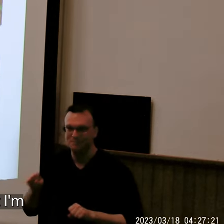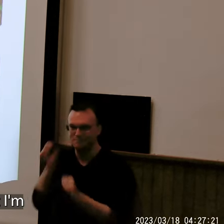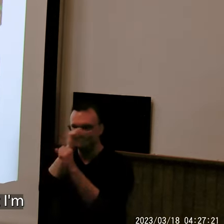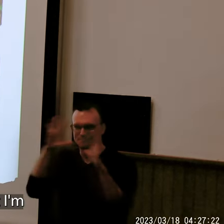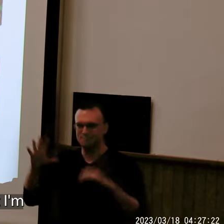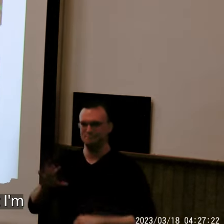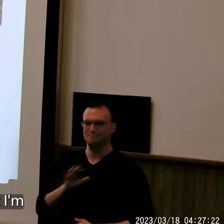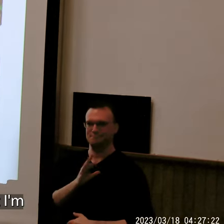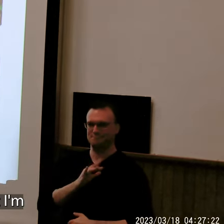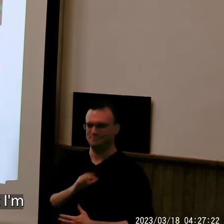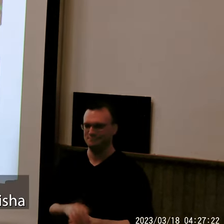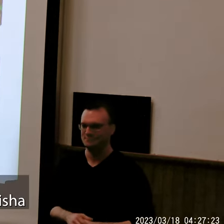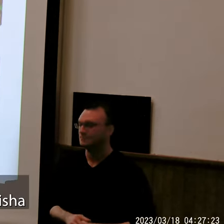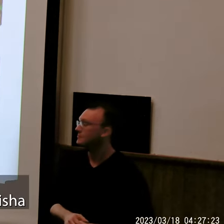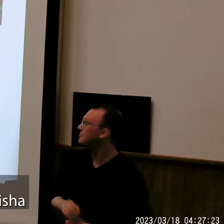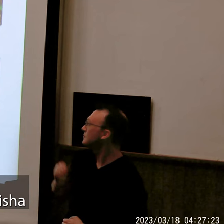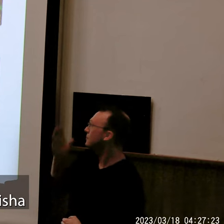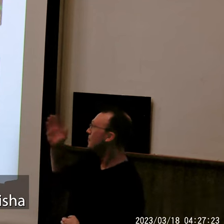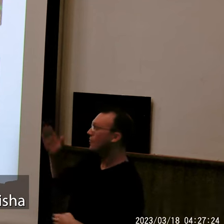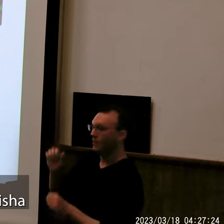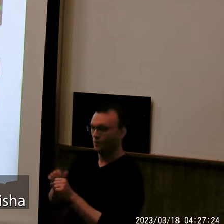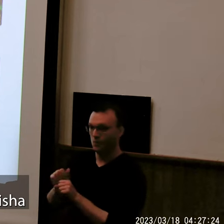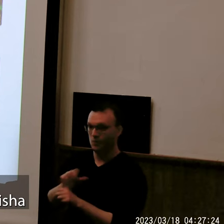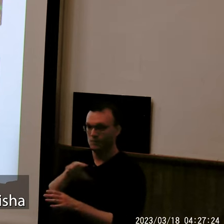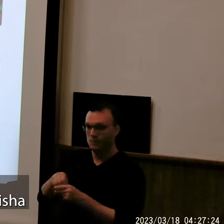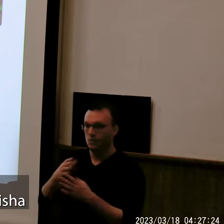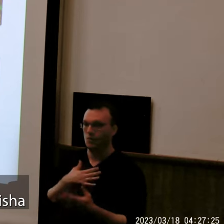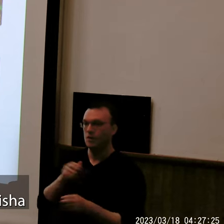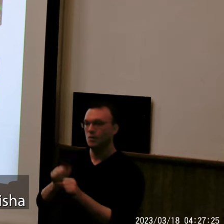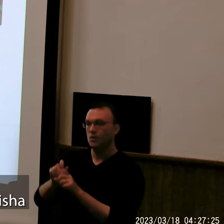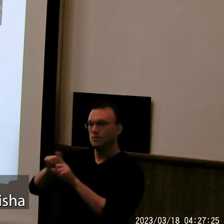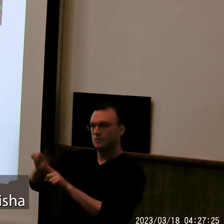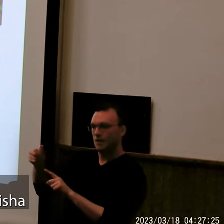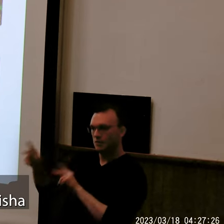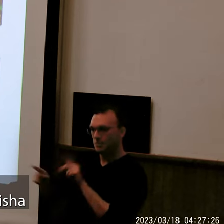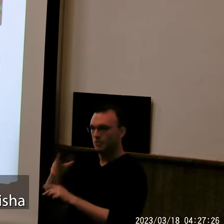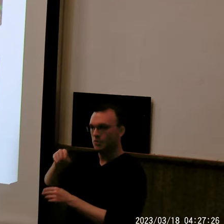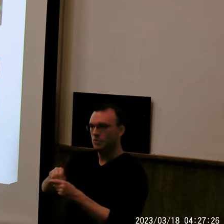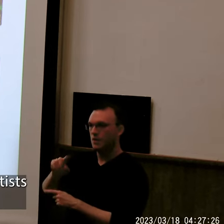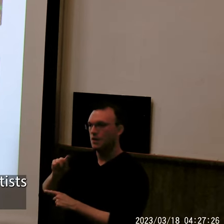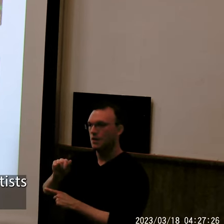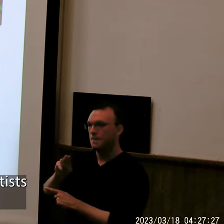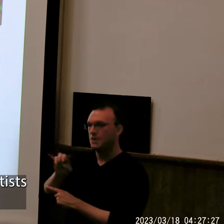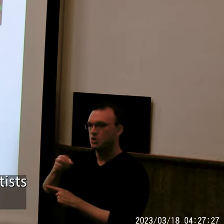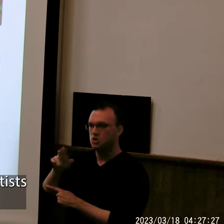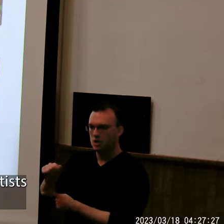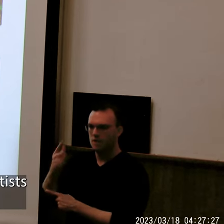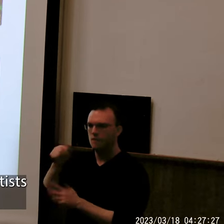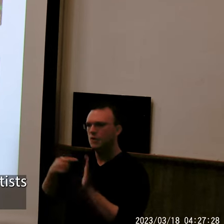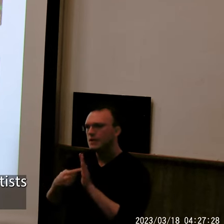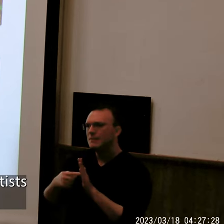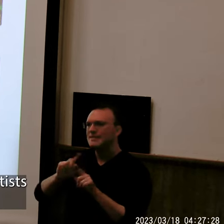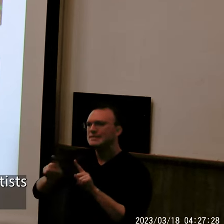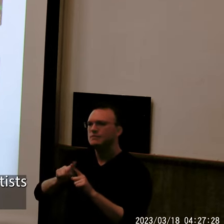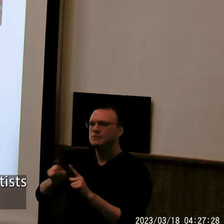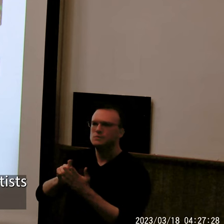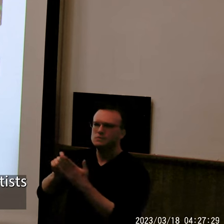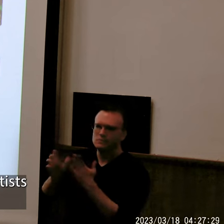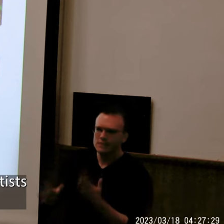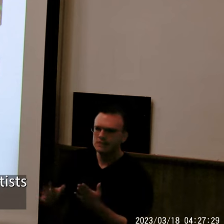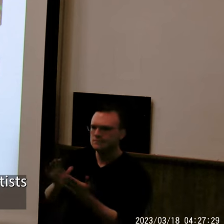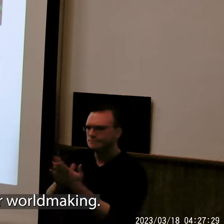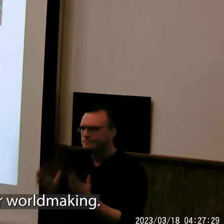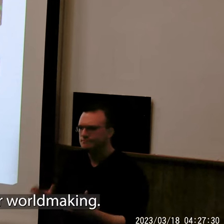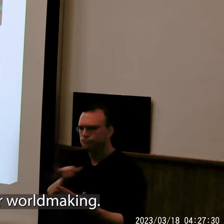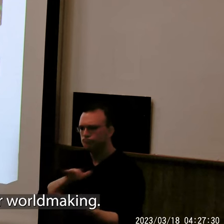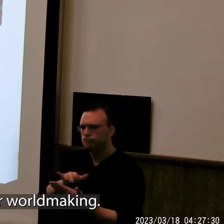So I'm gonna say upfront that the work that I'm doing here is very indebted to the work of others, including Tanisha, and so many other scholars and artists who have